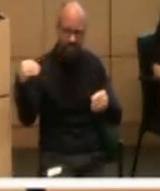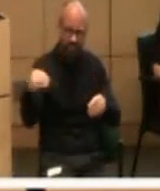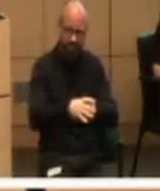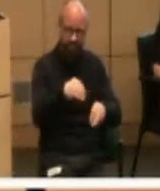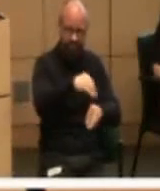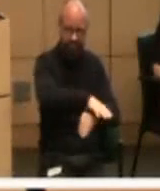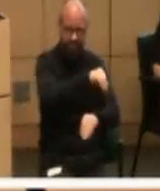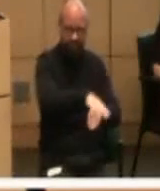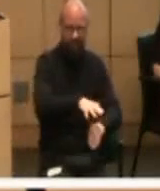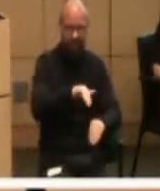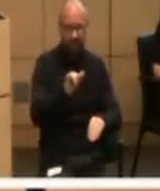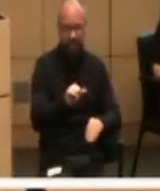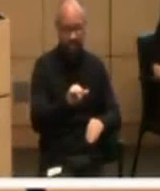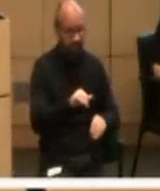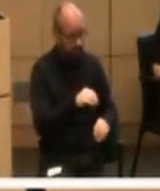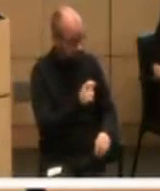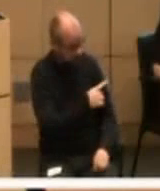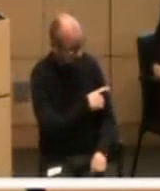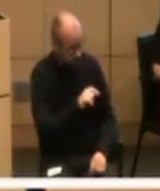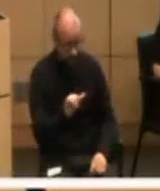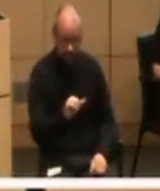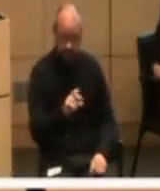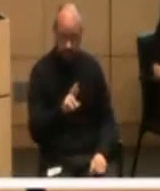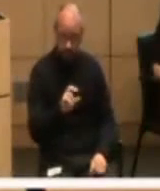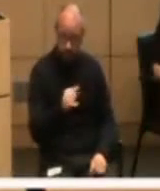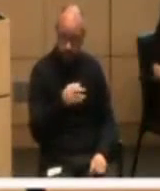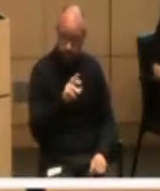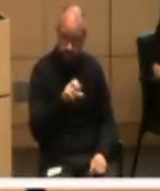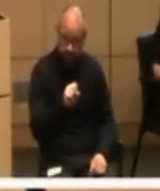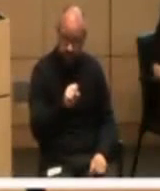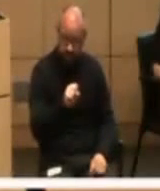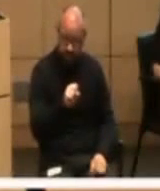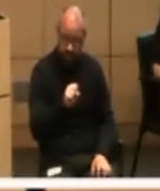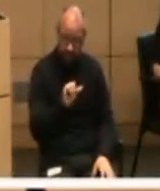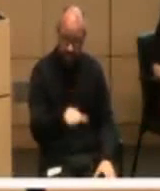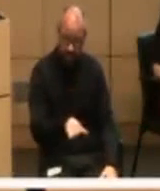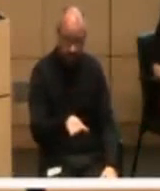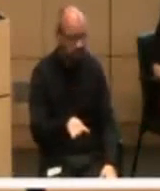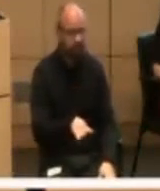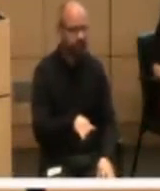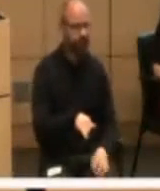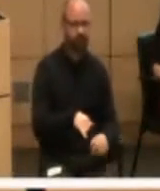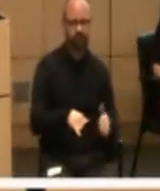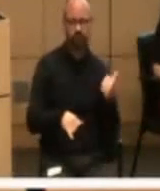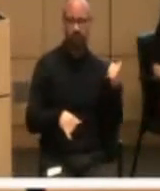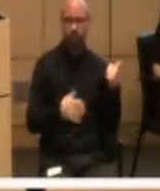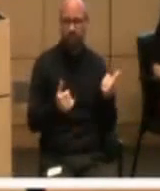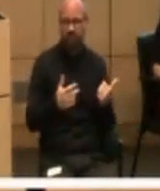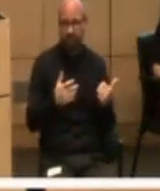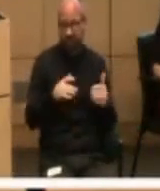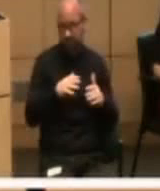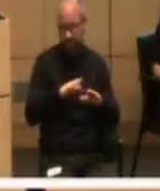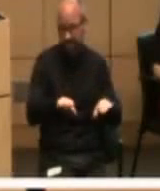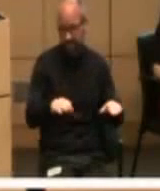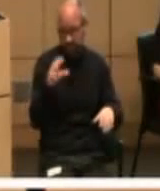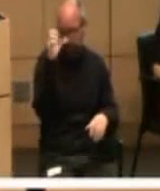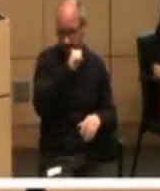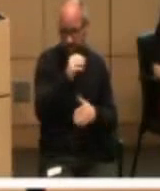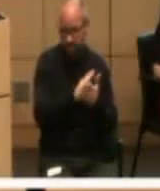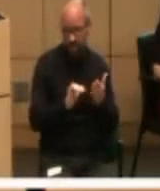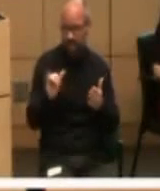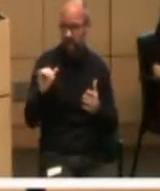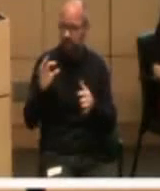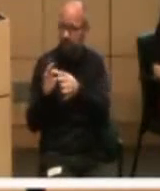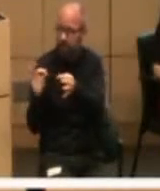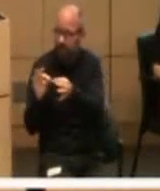I think I could benefit from that technology. But it's great. Yeah. But for a child with who may have missed part of the message, but certainly the